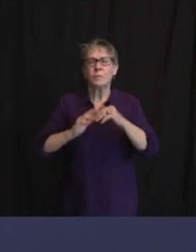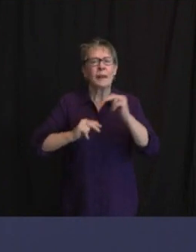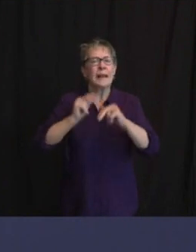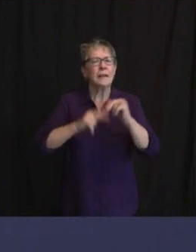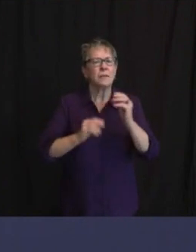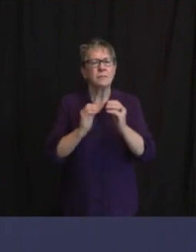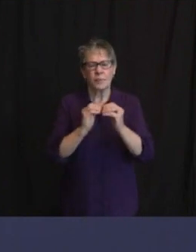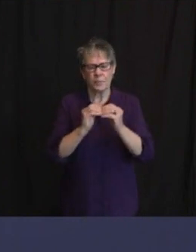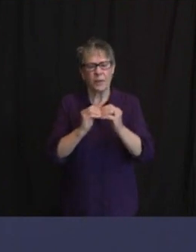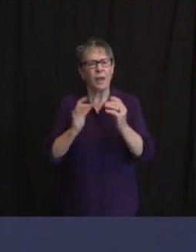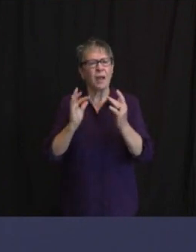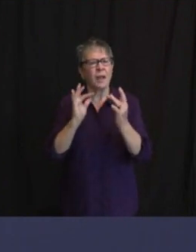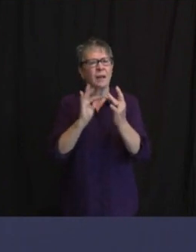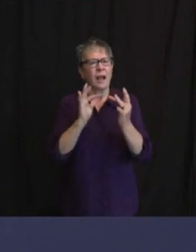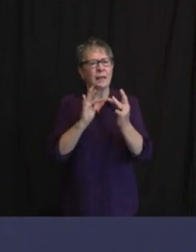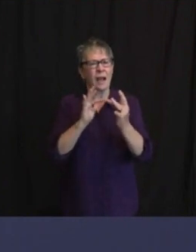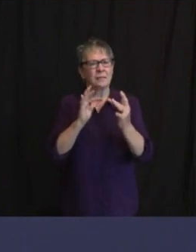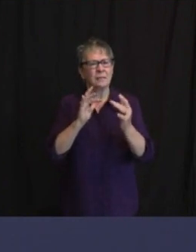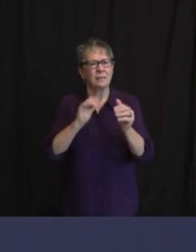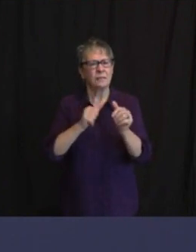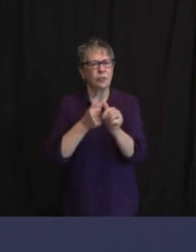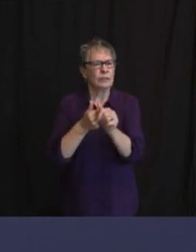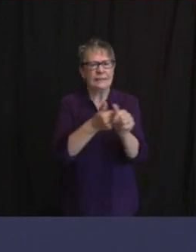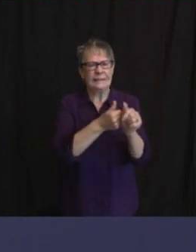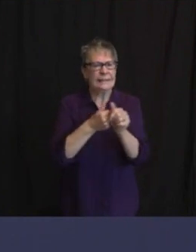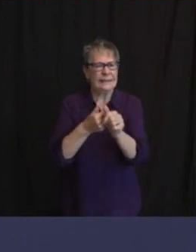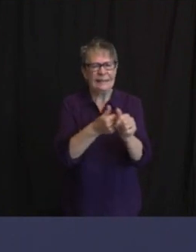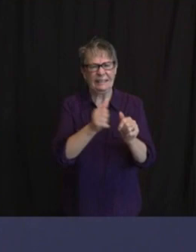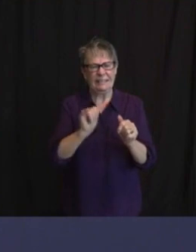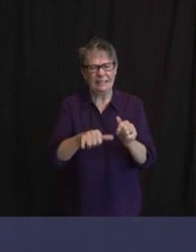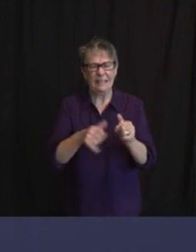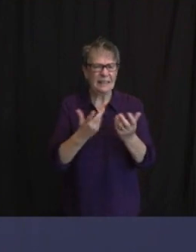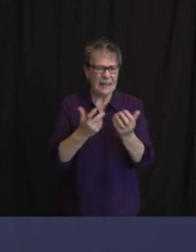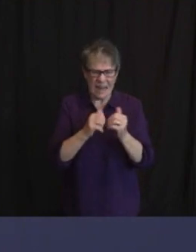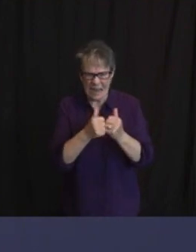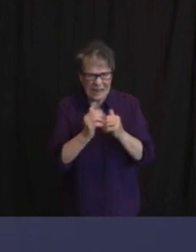Councilor Platkin, the rest of you. God bless you all. Stay safe. See you tomorrow.